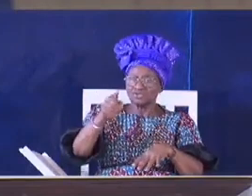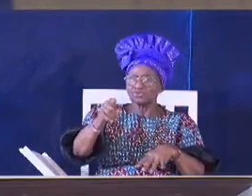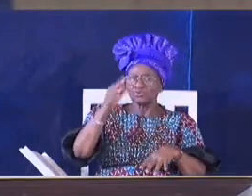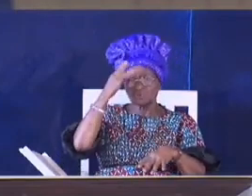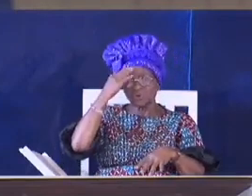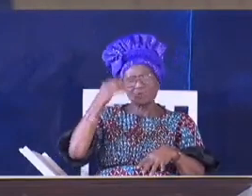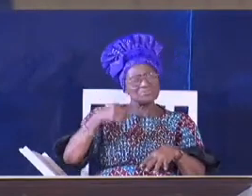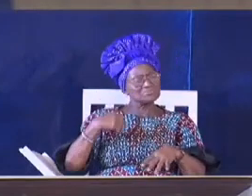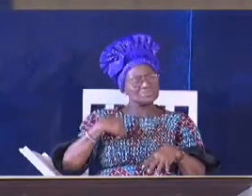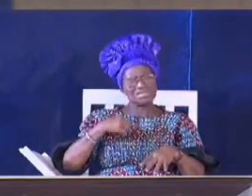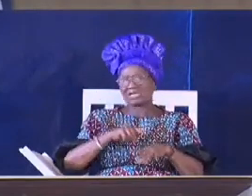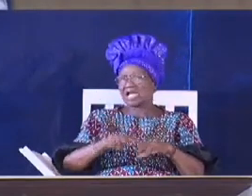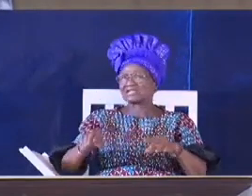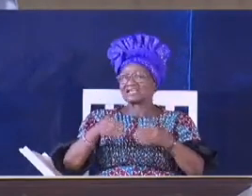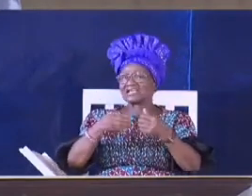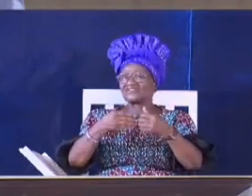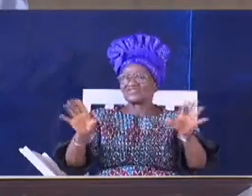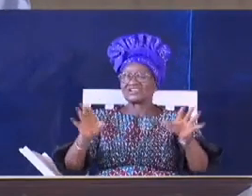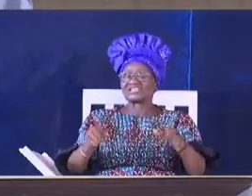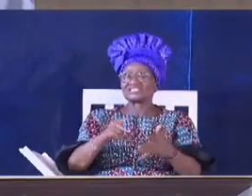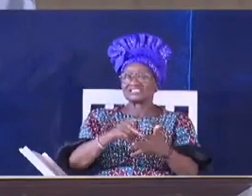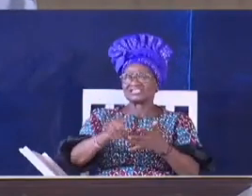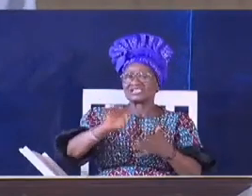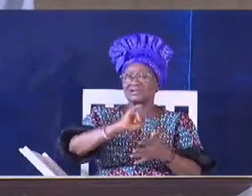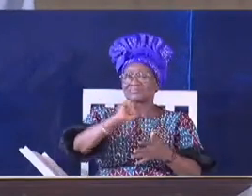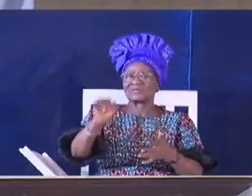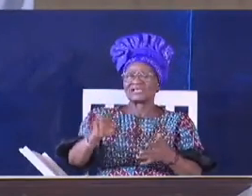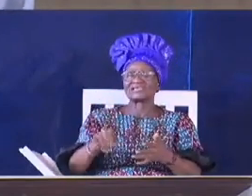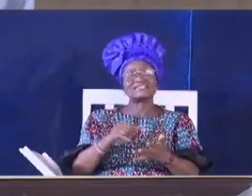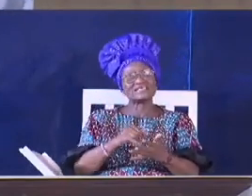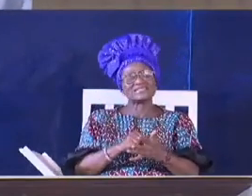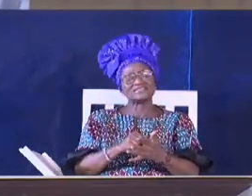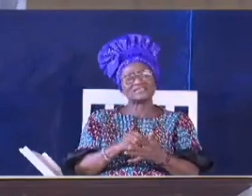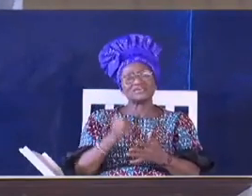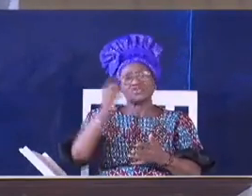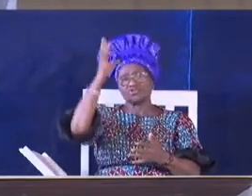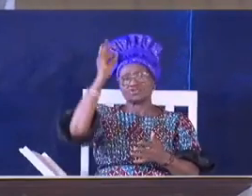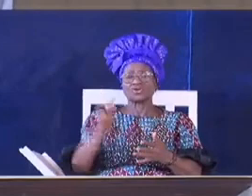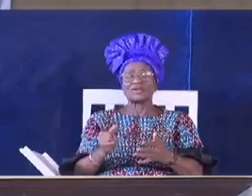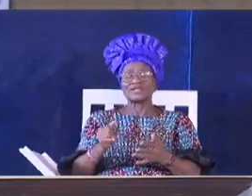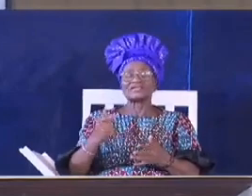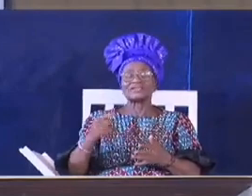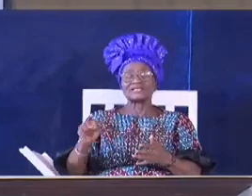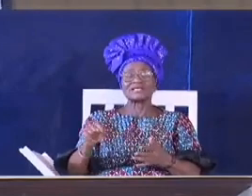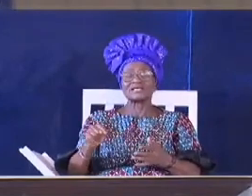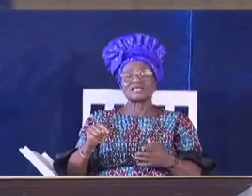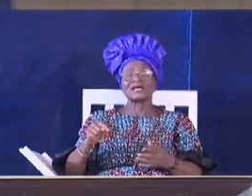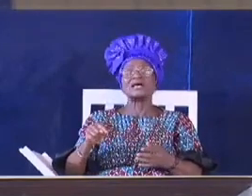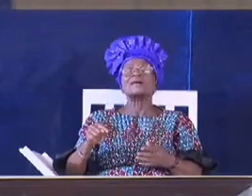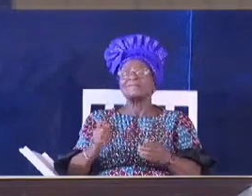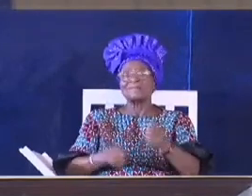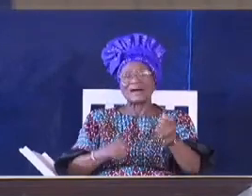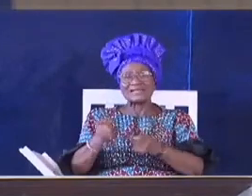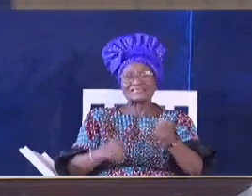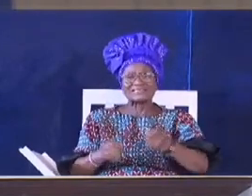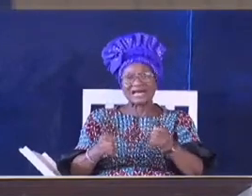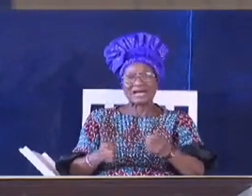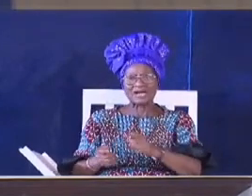can't finish paying this thing. And suddenly the manager or chairman or whatever turned to him and